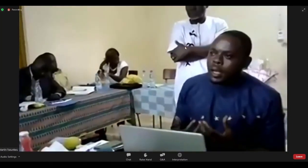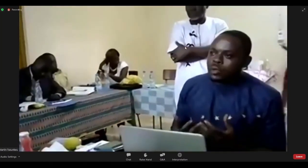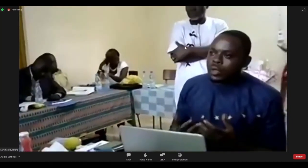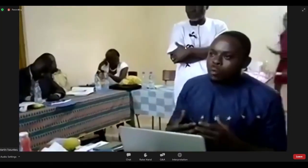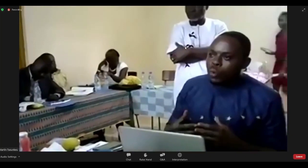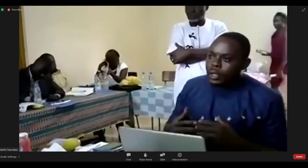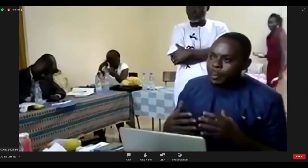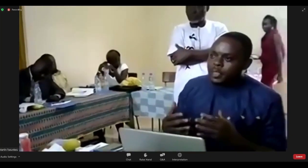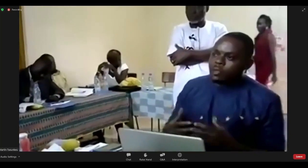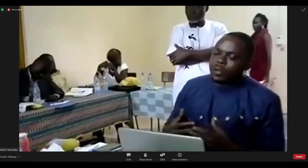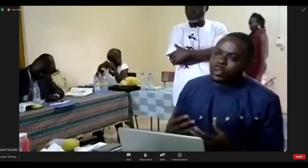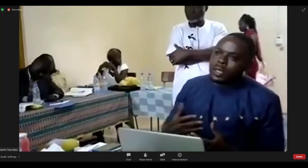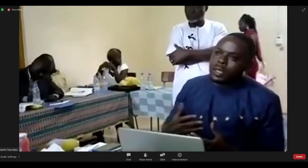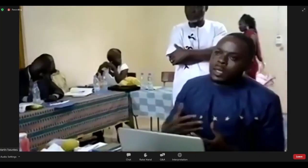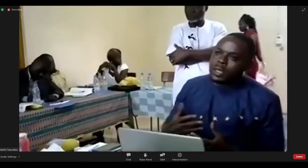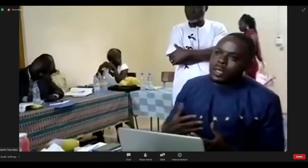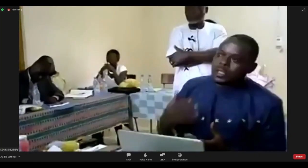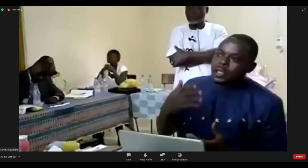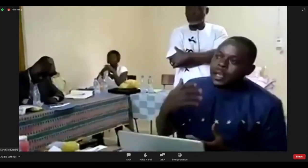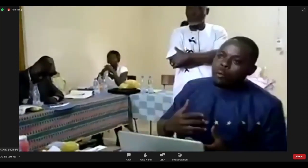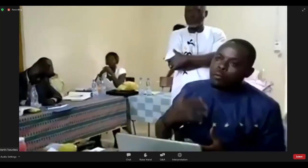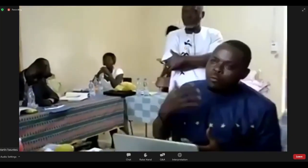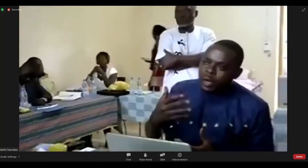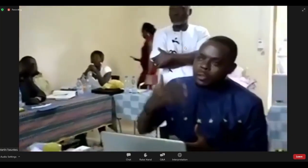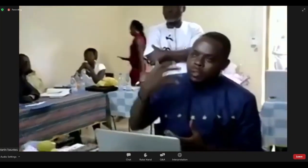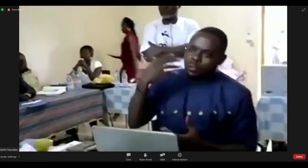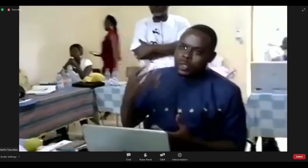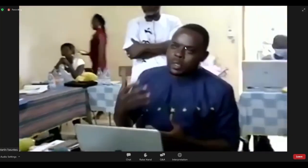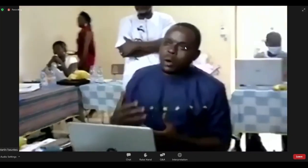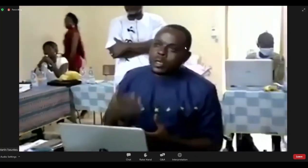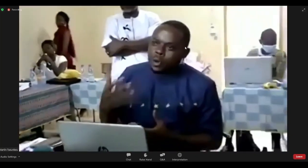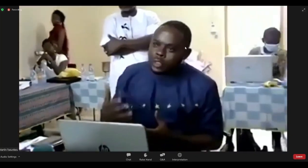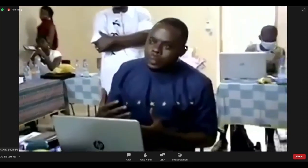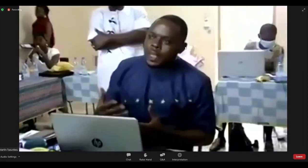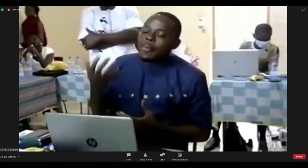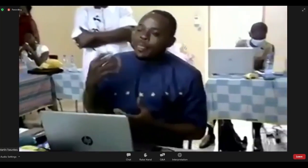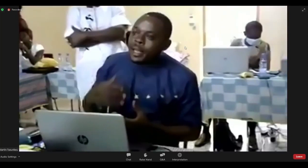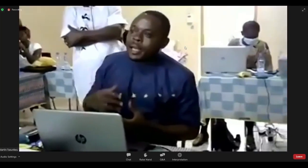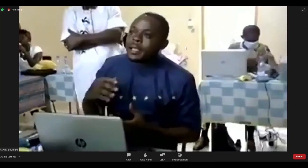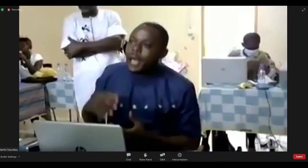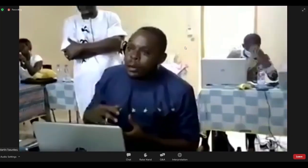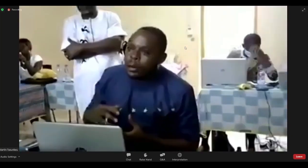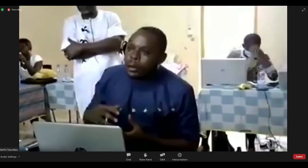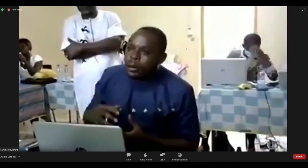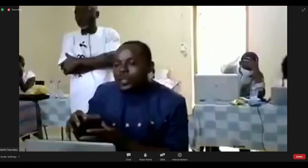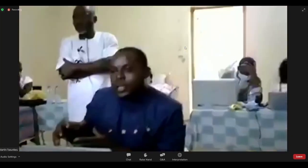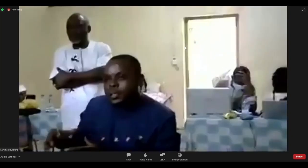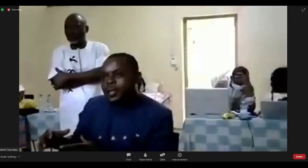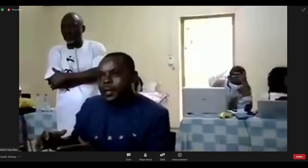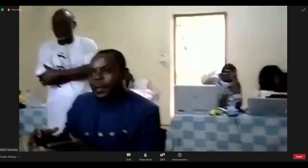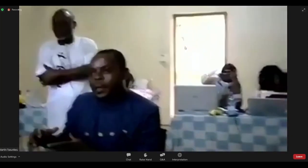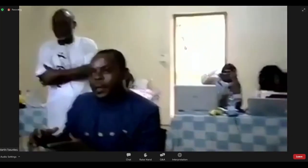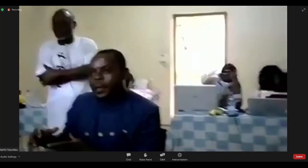reinforced, so that when the capacity of journalists is reinforced, they are versed with all the concepts. They can now put